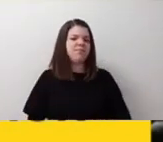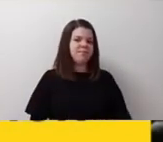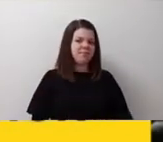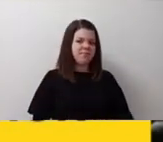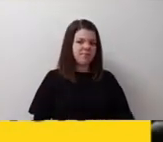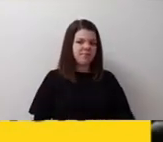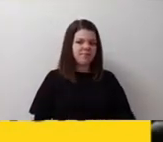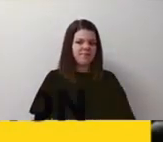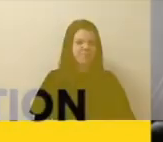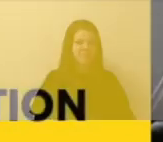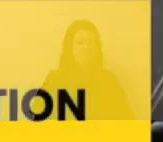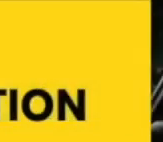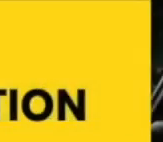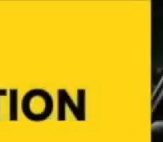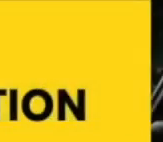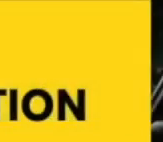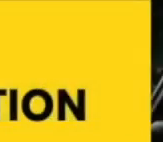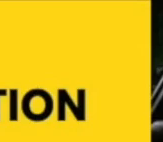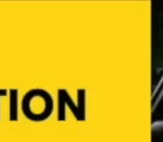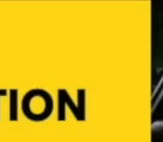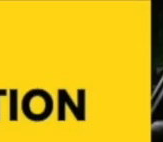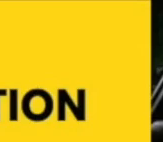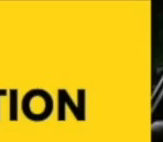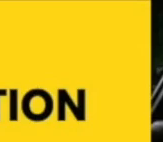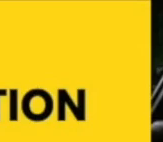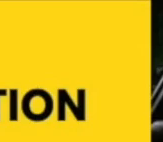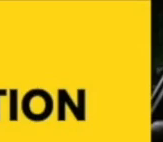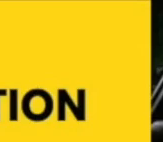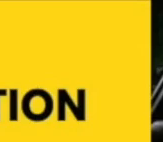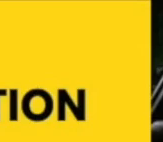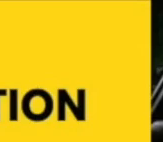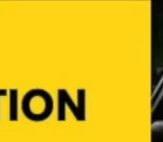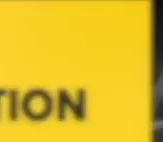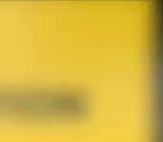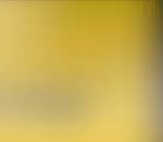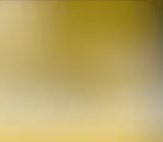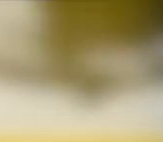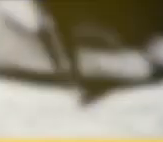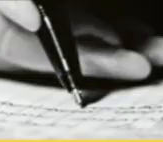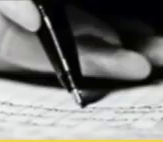2019-2020 academic year for teachers in the Spanish educational system.